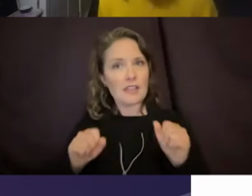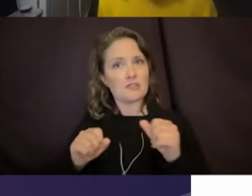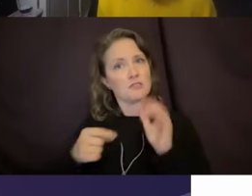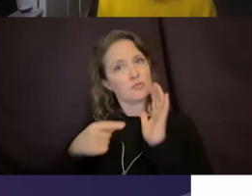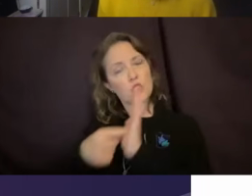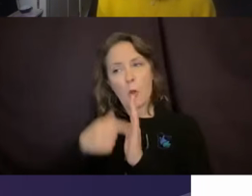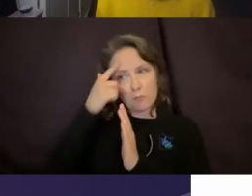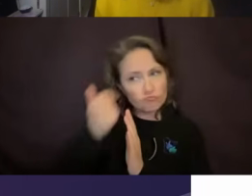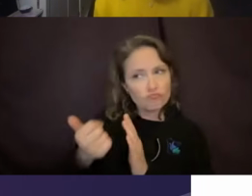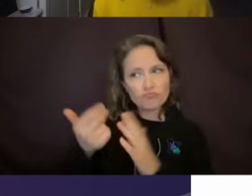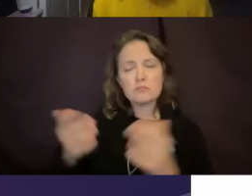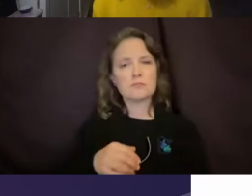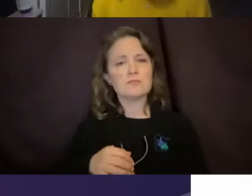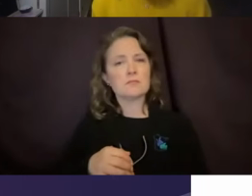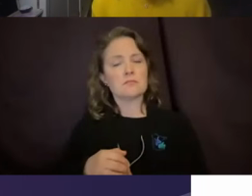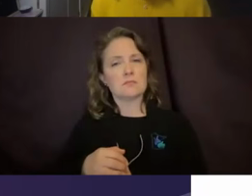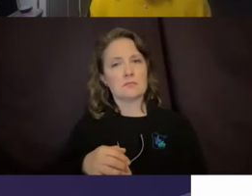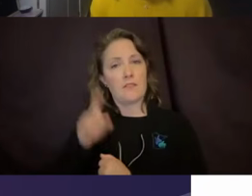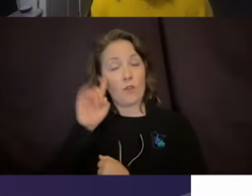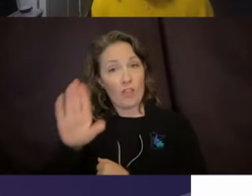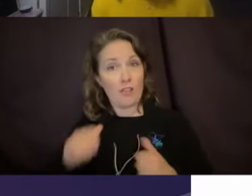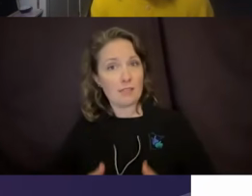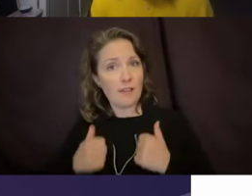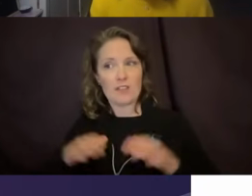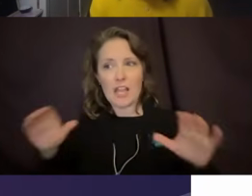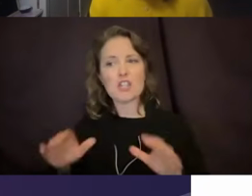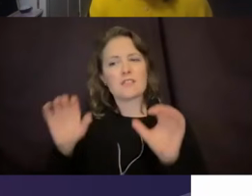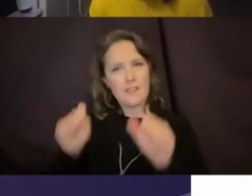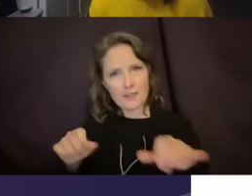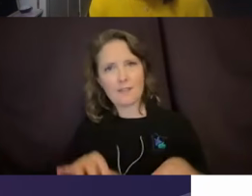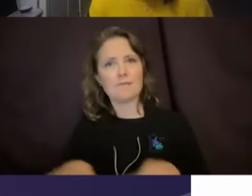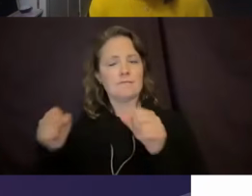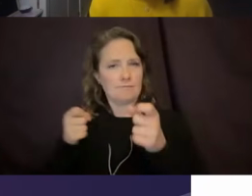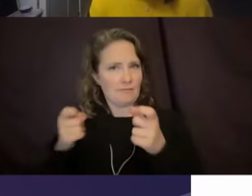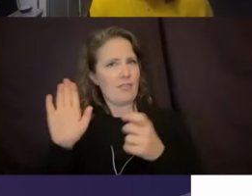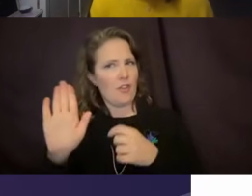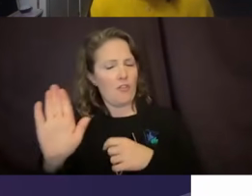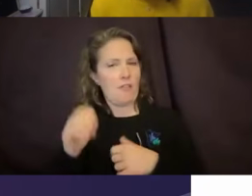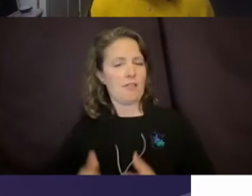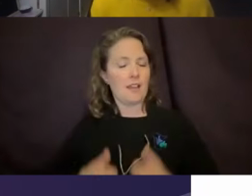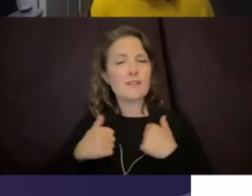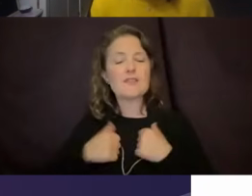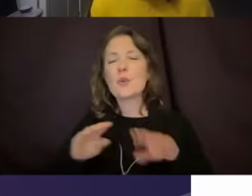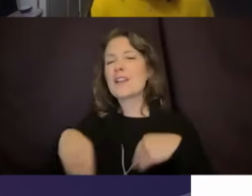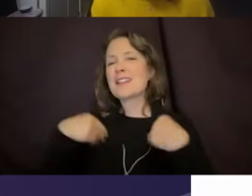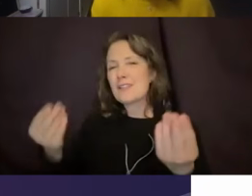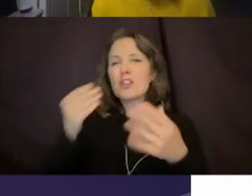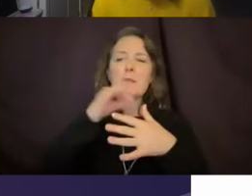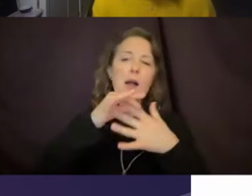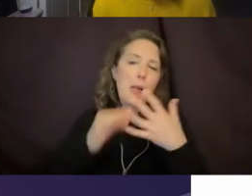take certain actions in their life too. So finding ways to give them those different choices and